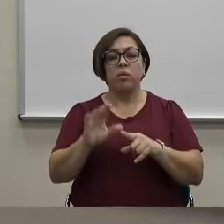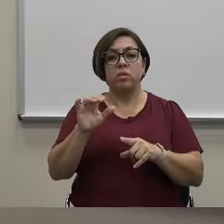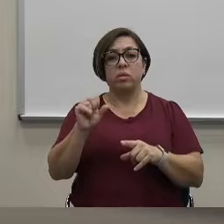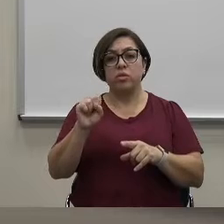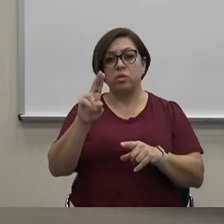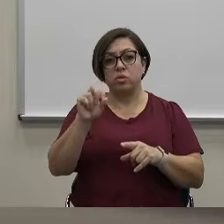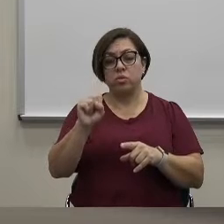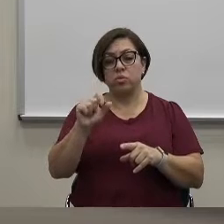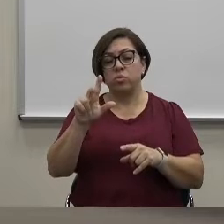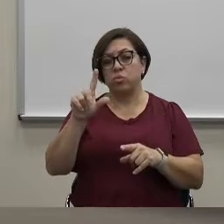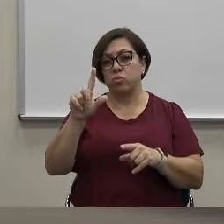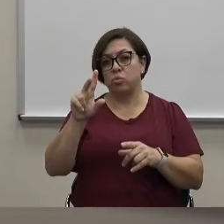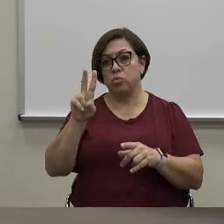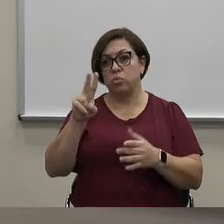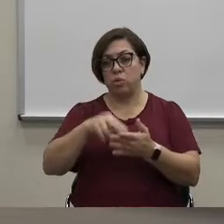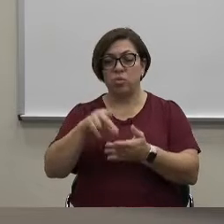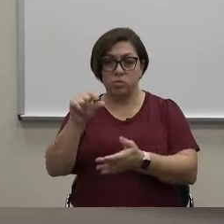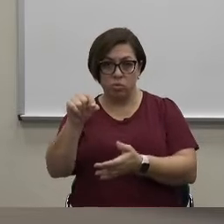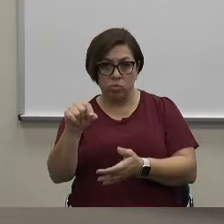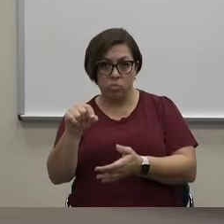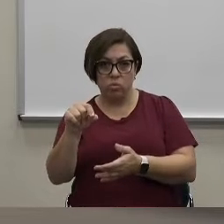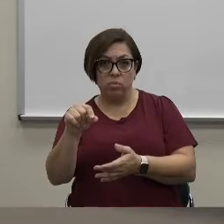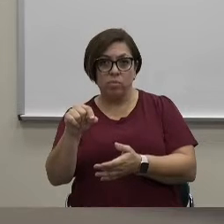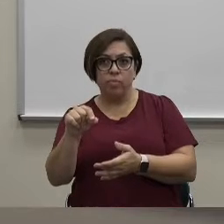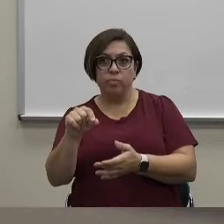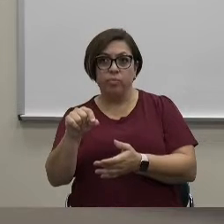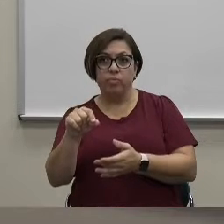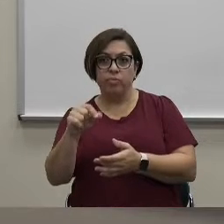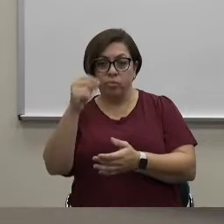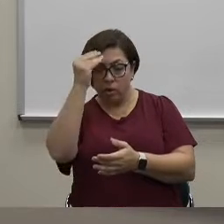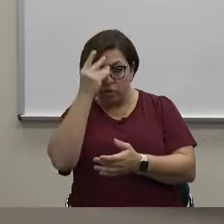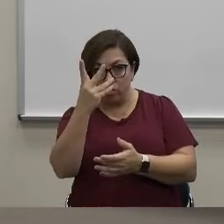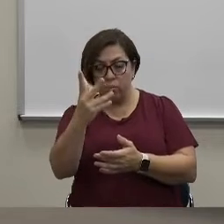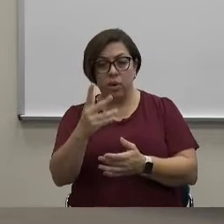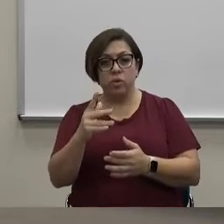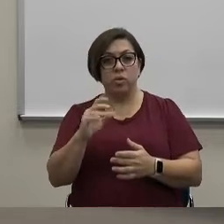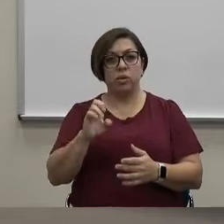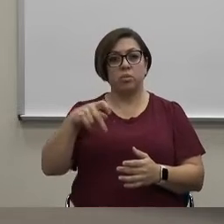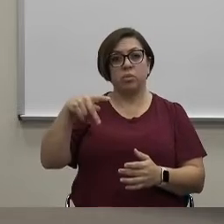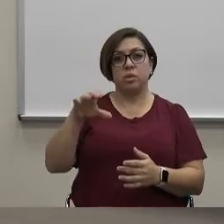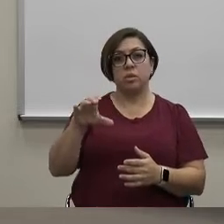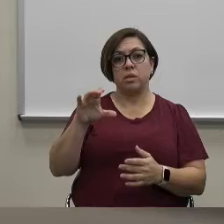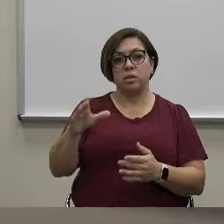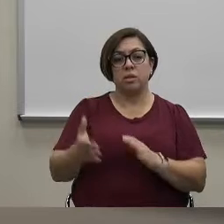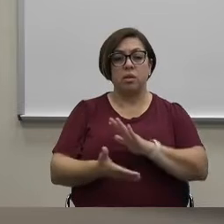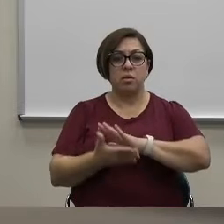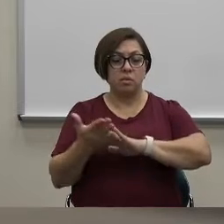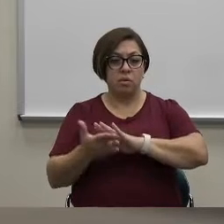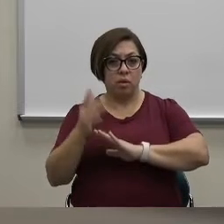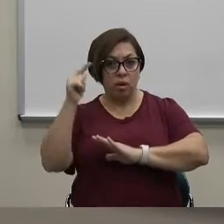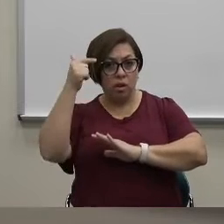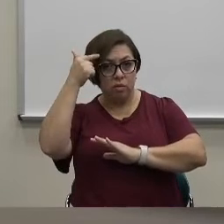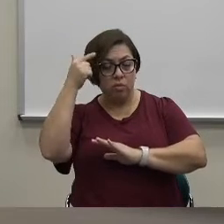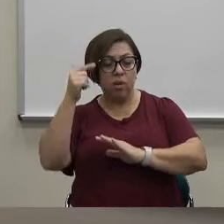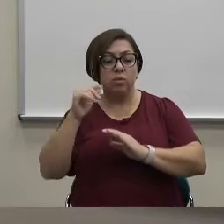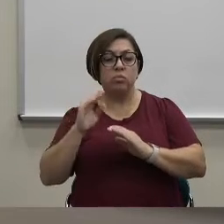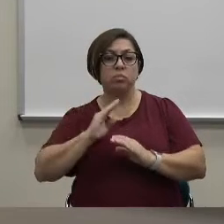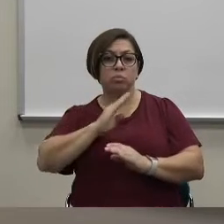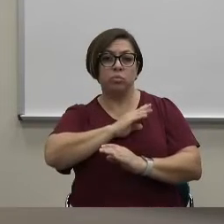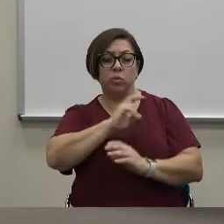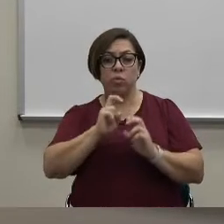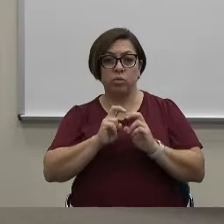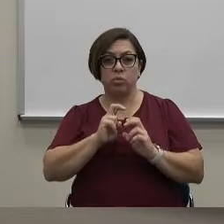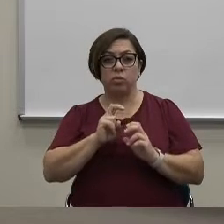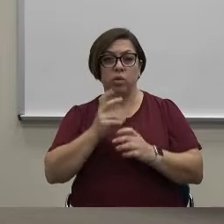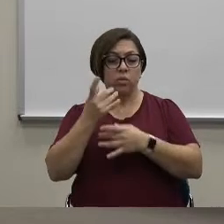case, I think most people know, but for those who don't, the El Paso Community College is governed by a board of trustees, and